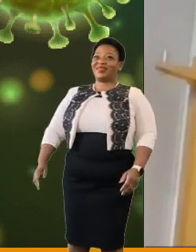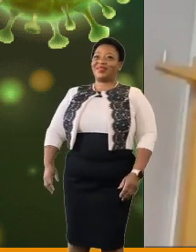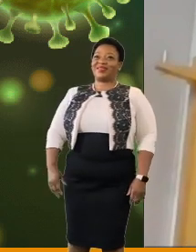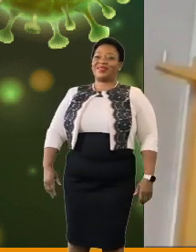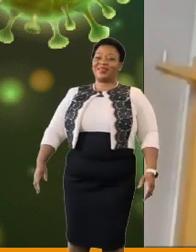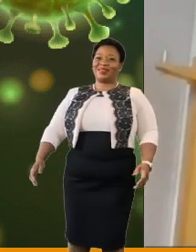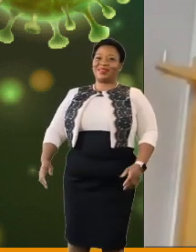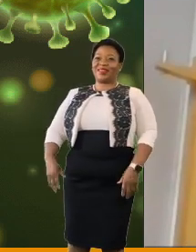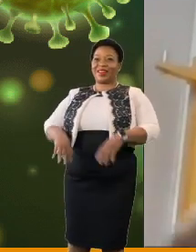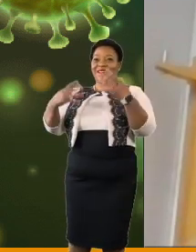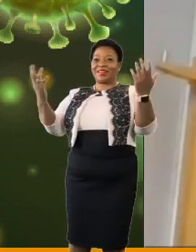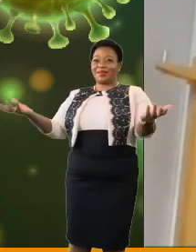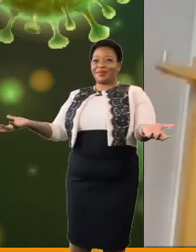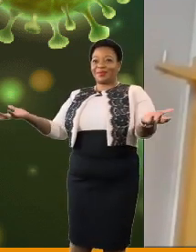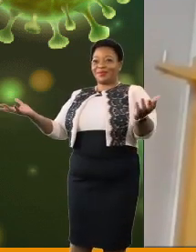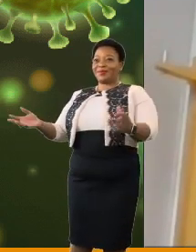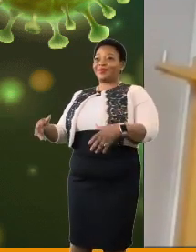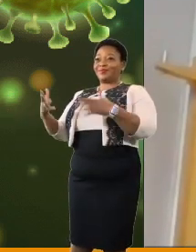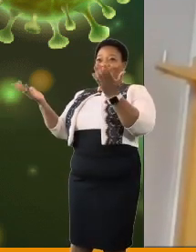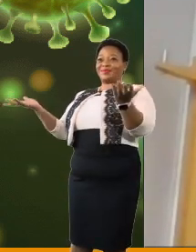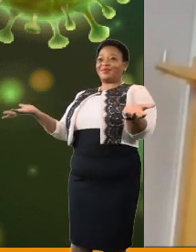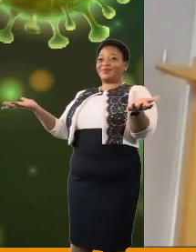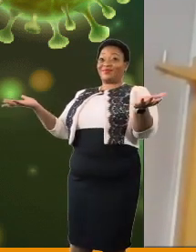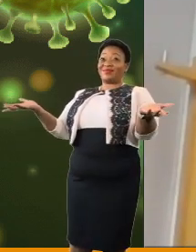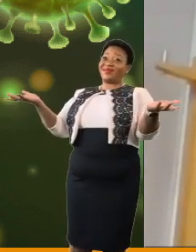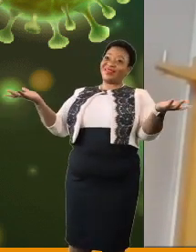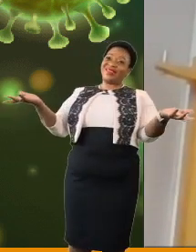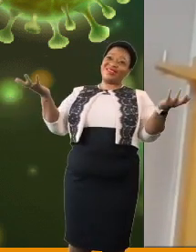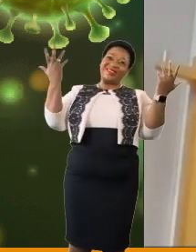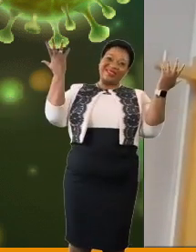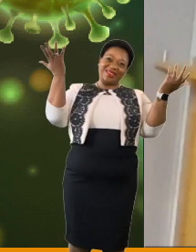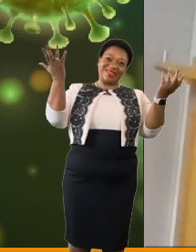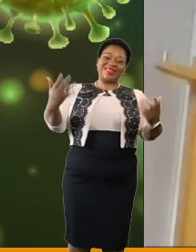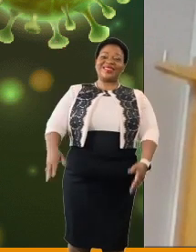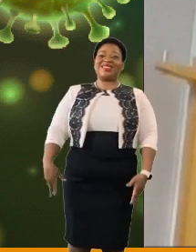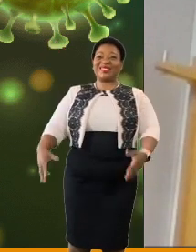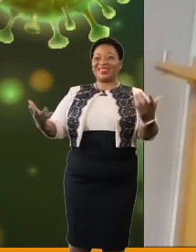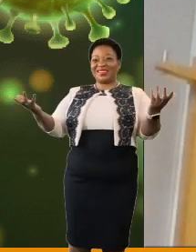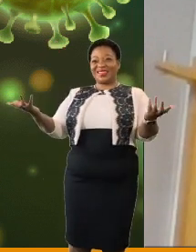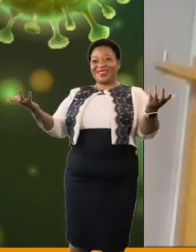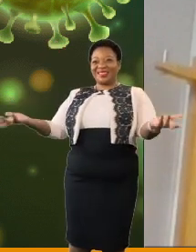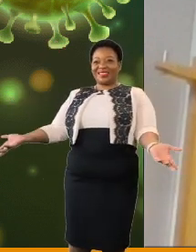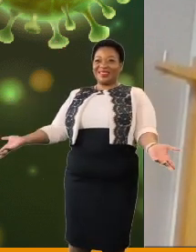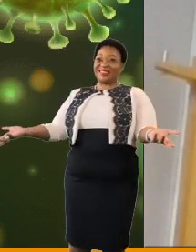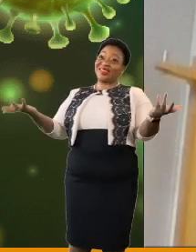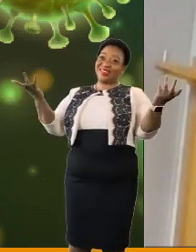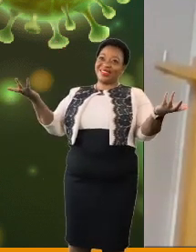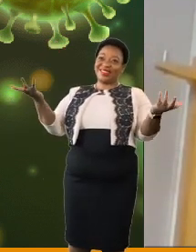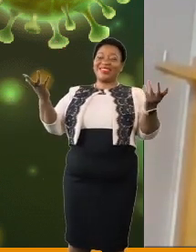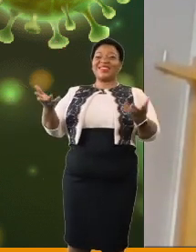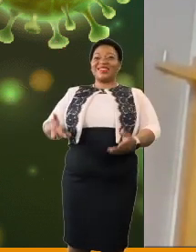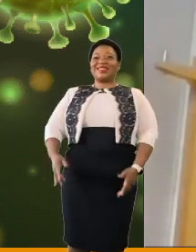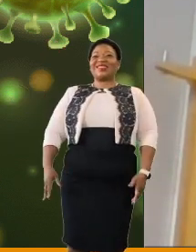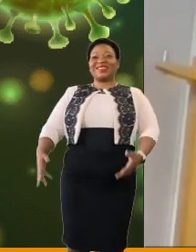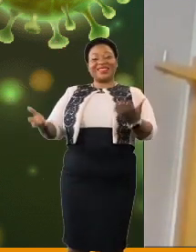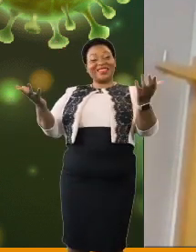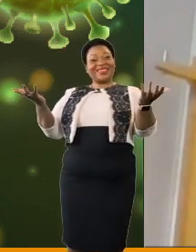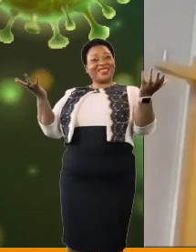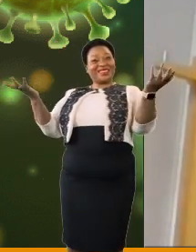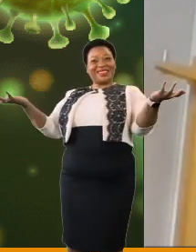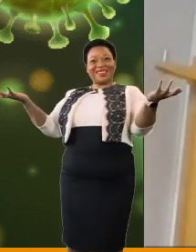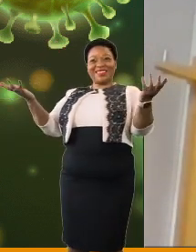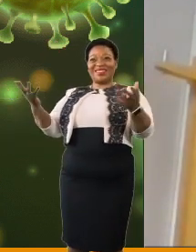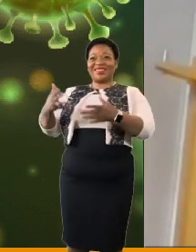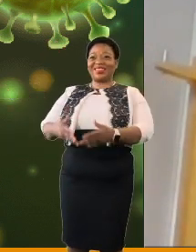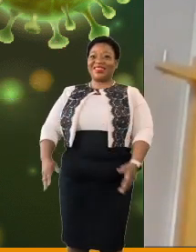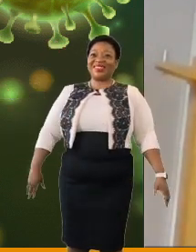electronic library where relevant documentation that are required by investors and developers would be easily accessible and people can be able